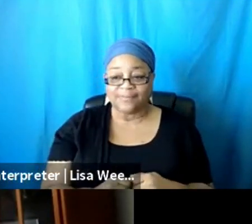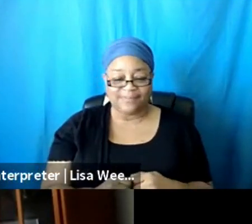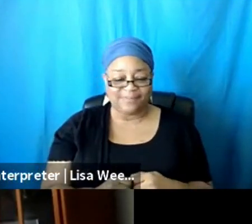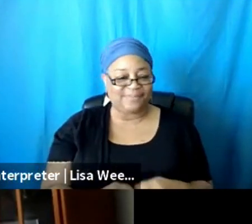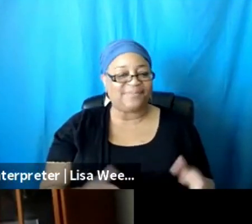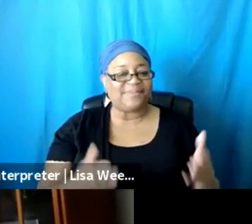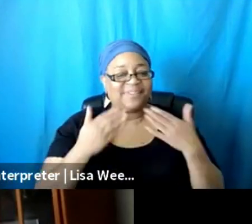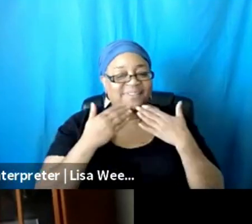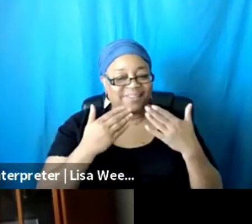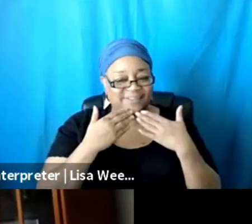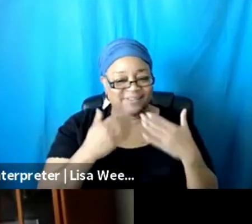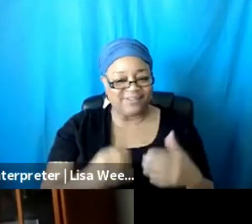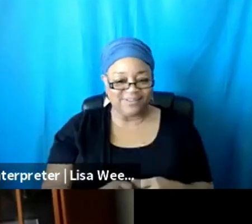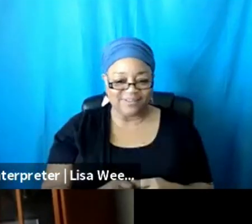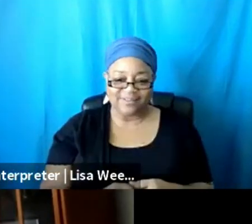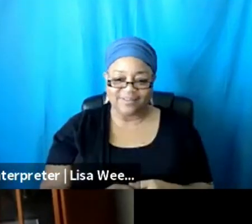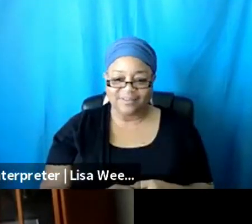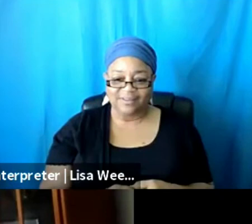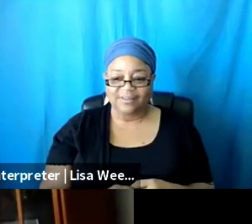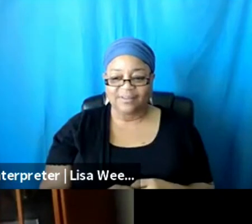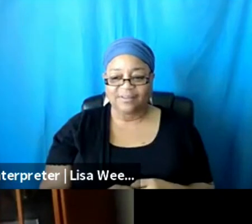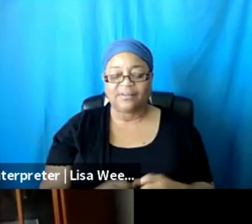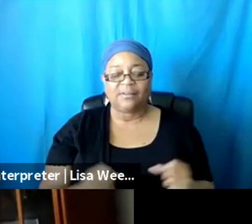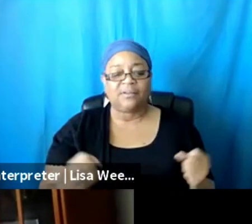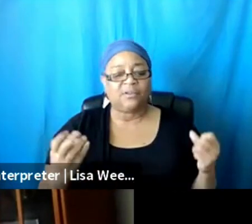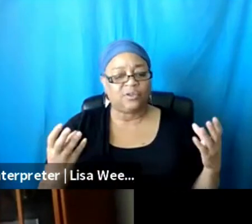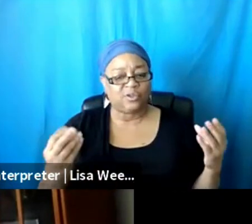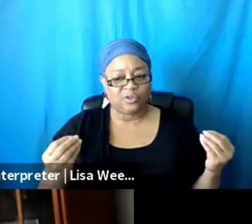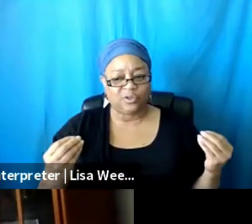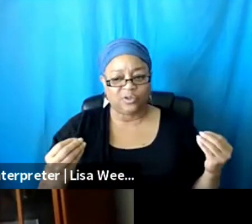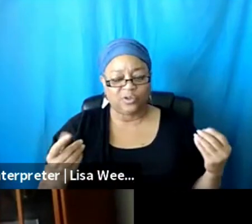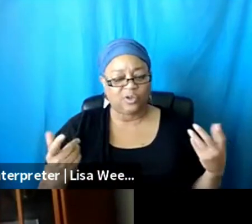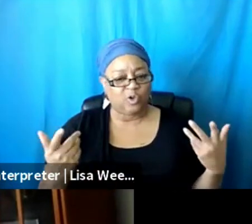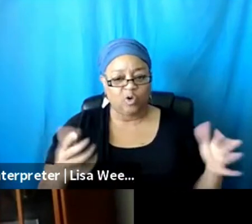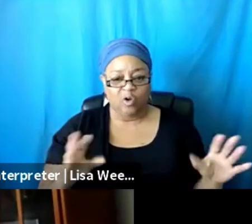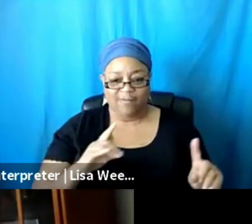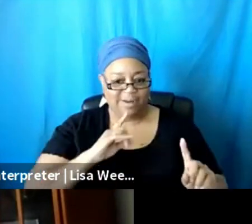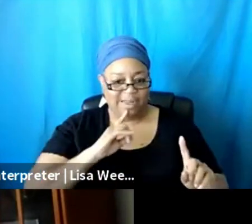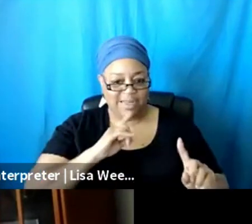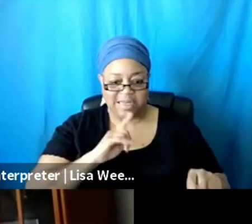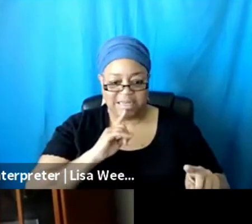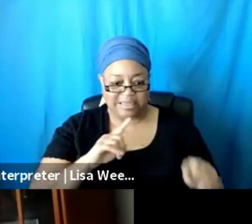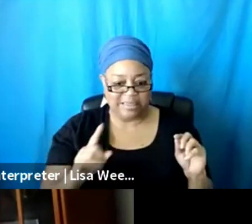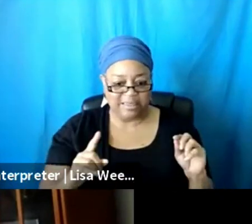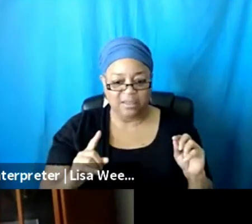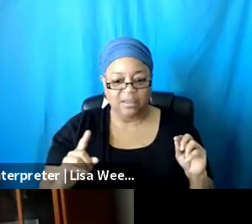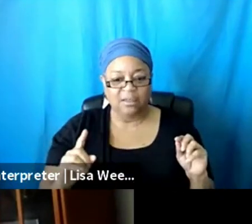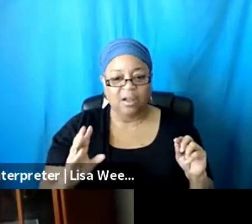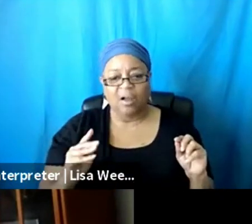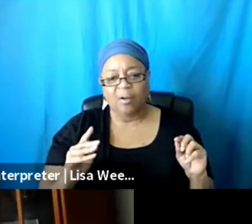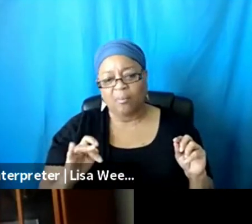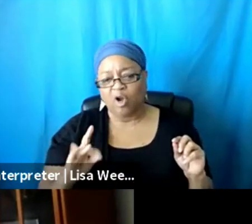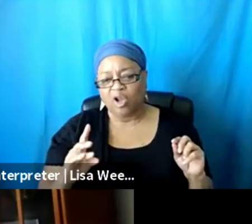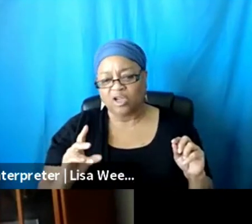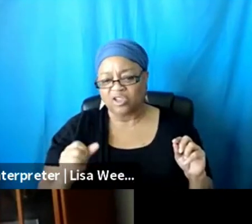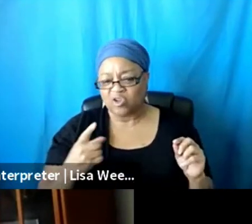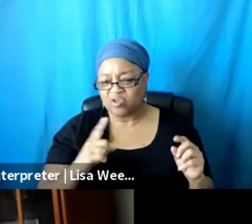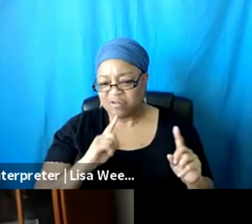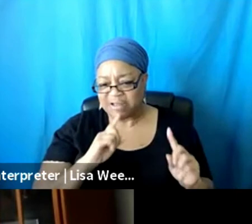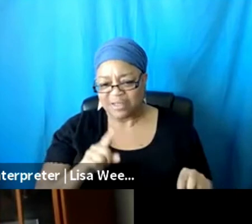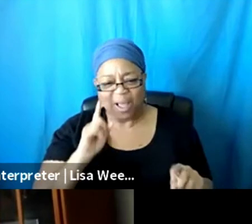Thanks. Yeah, it happens. So you've already answered this in text, Marcia, but it looks like it came up. I think it's worth